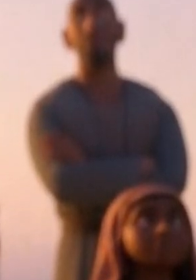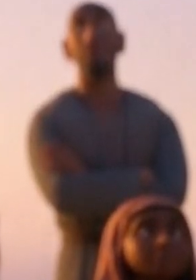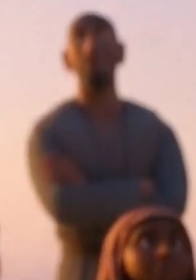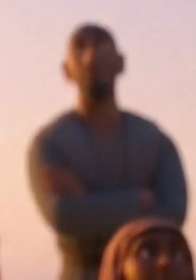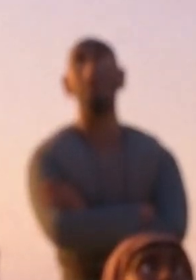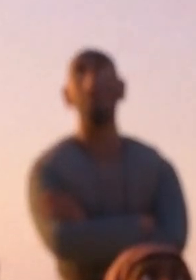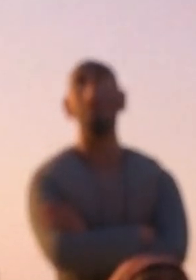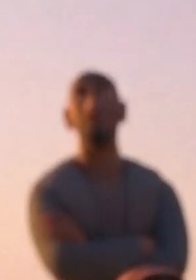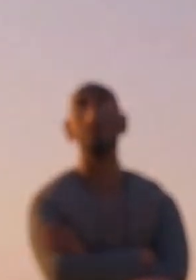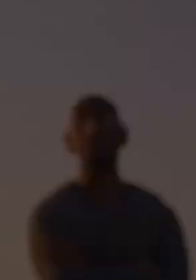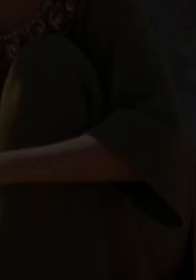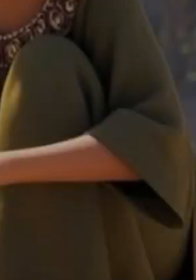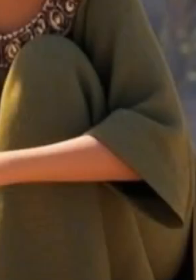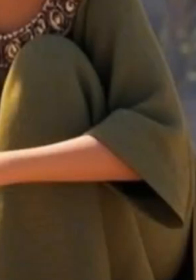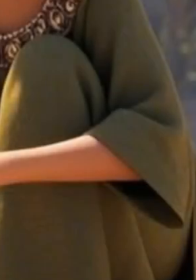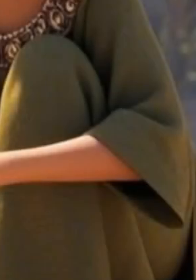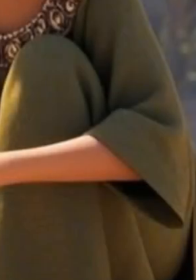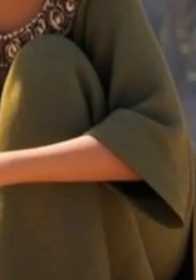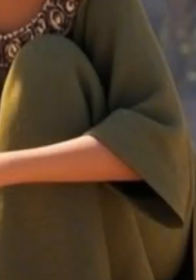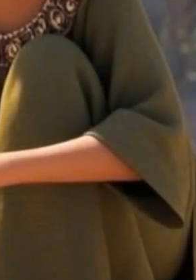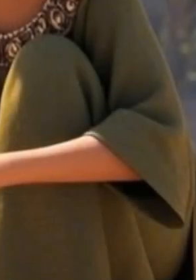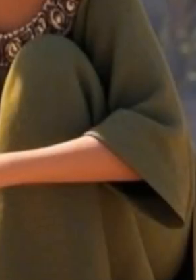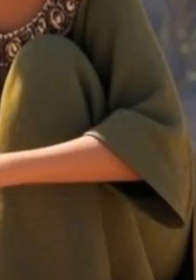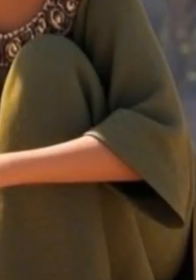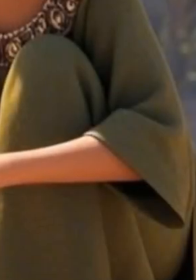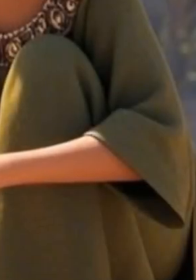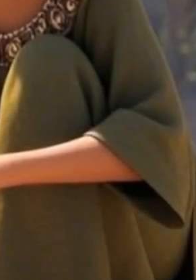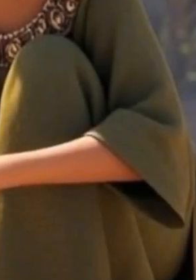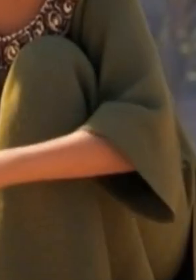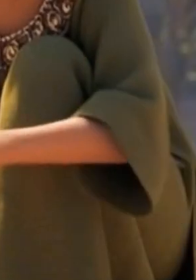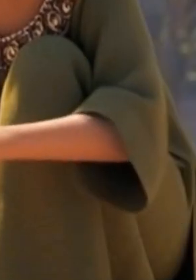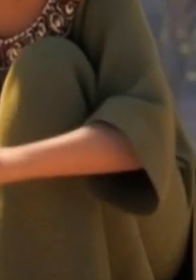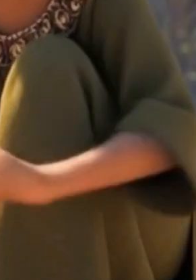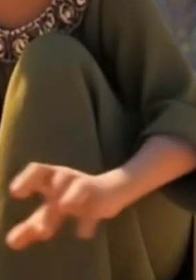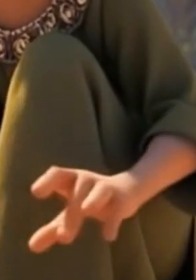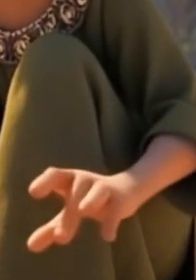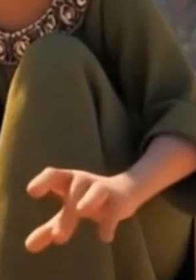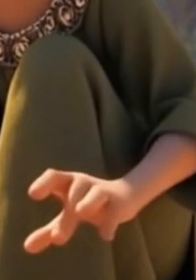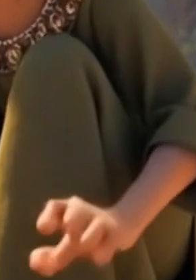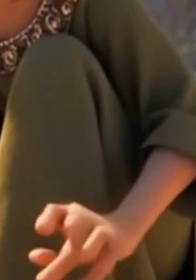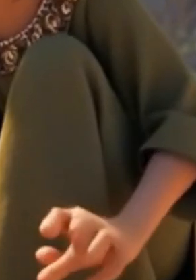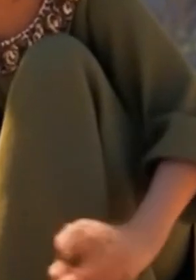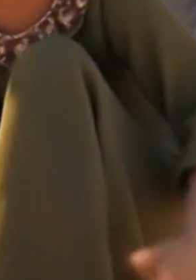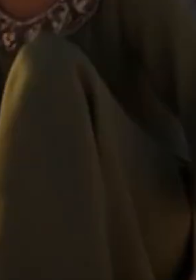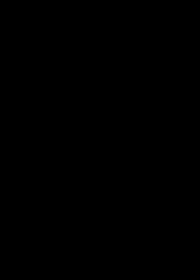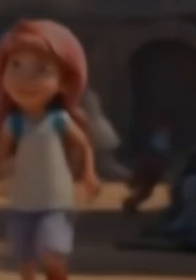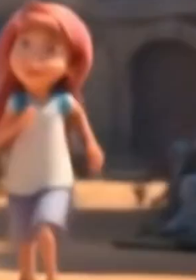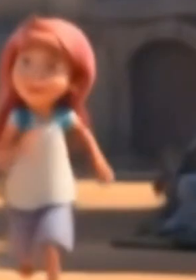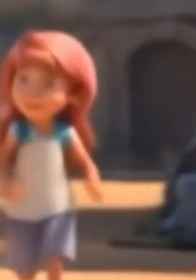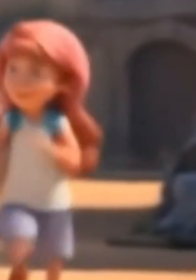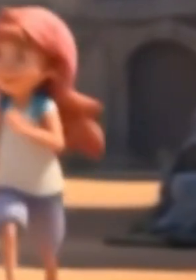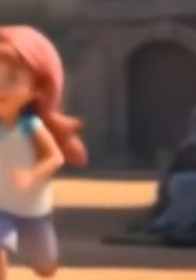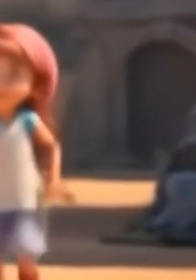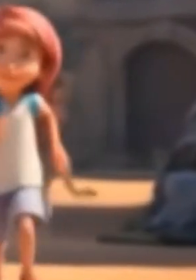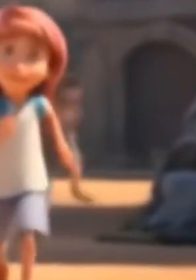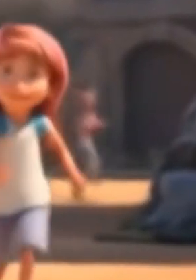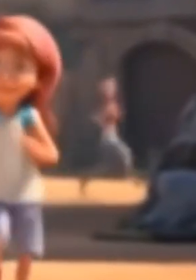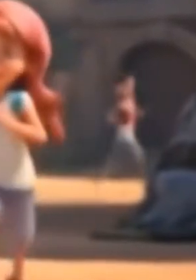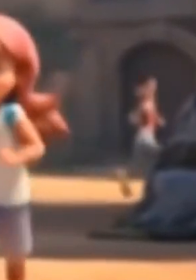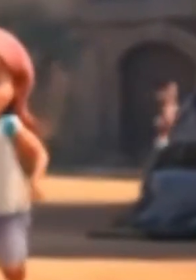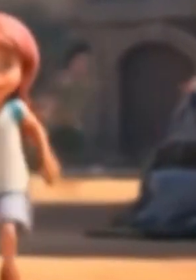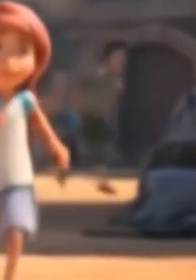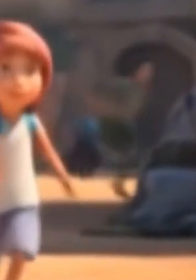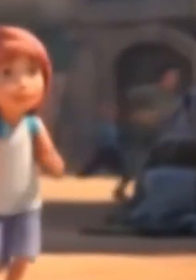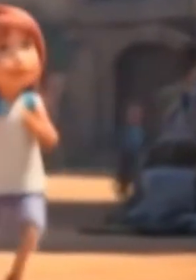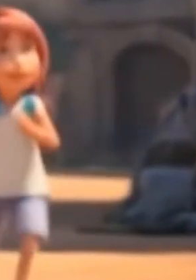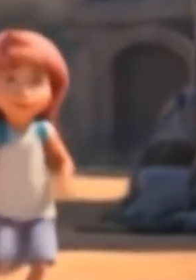just a personal grief, it was a public shame. Women whispered at the well. Children laughed in streets that had never known her footsteps